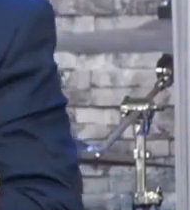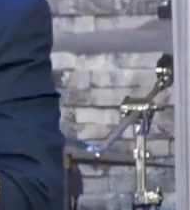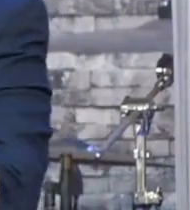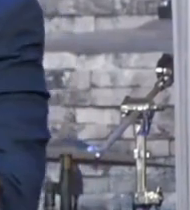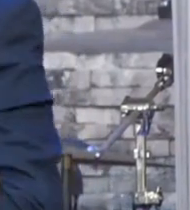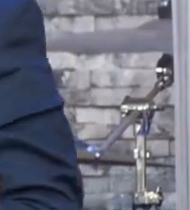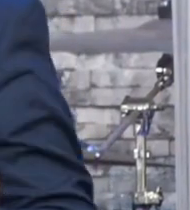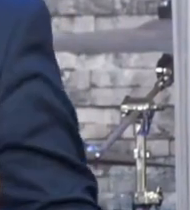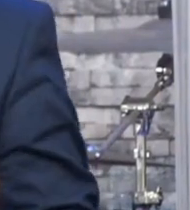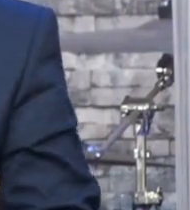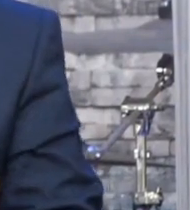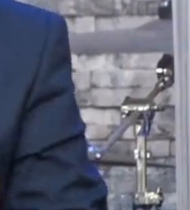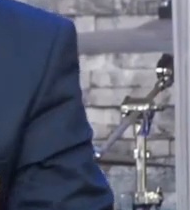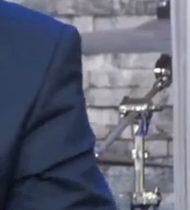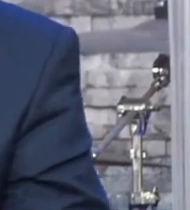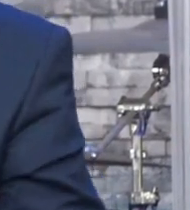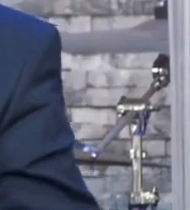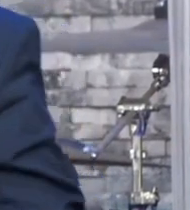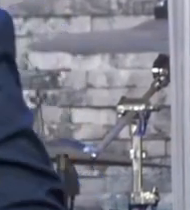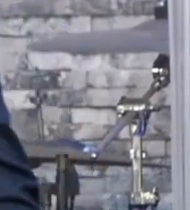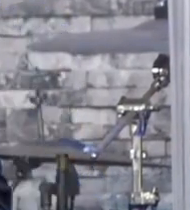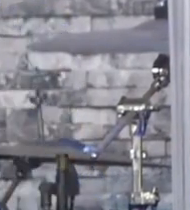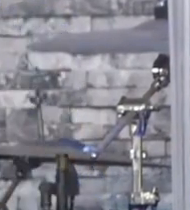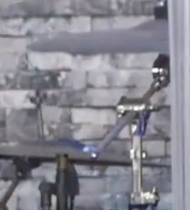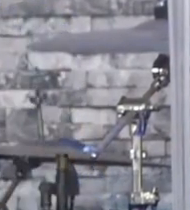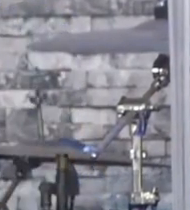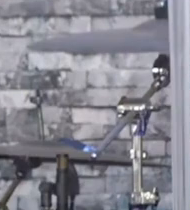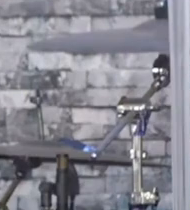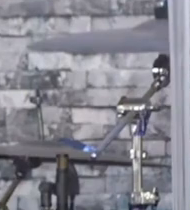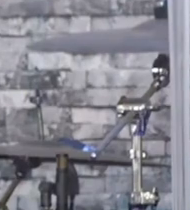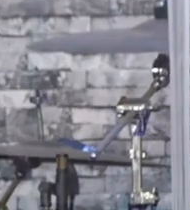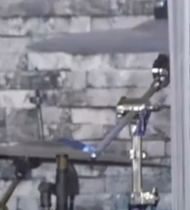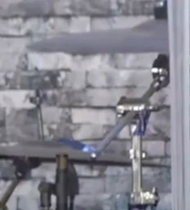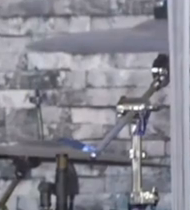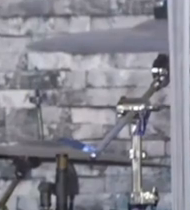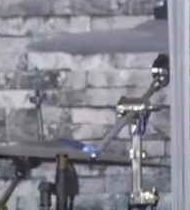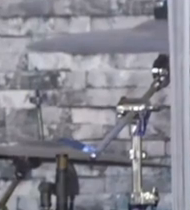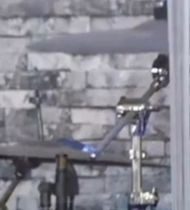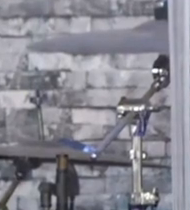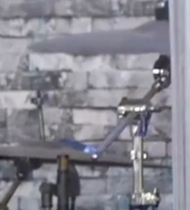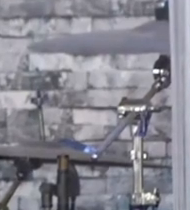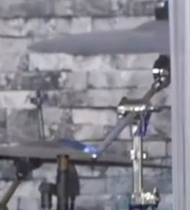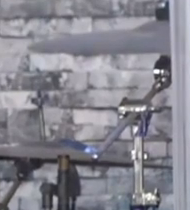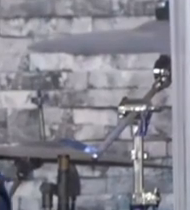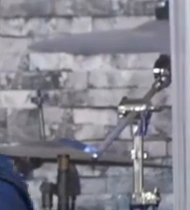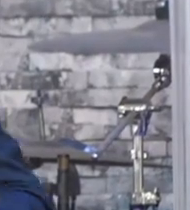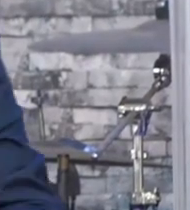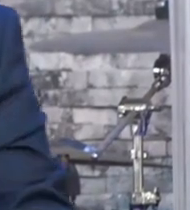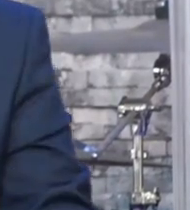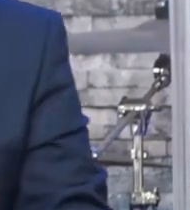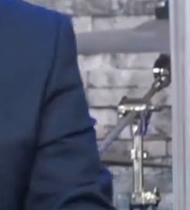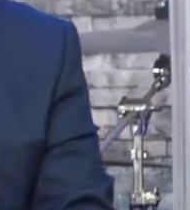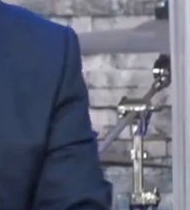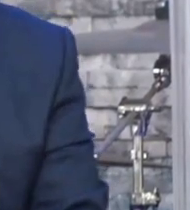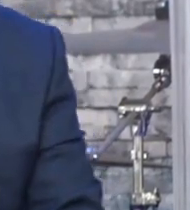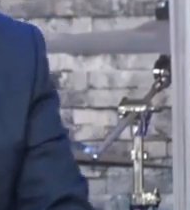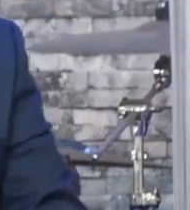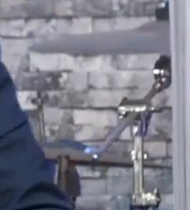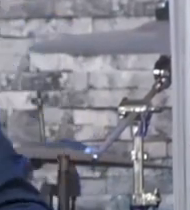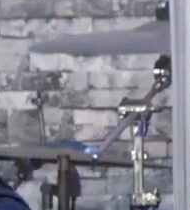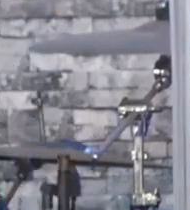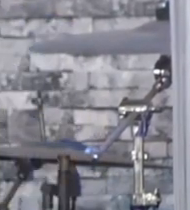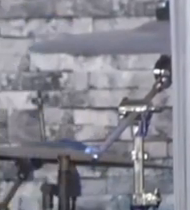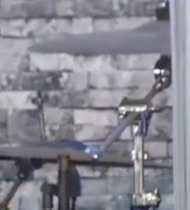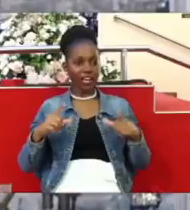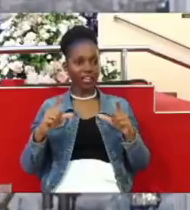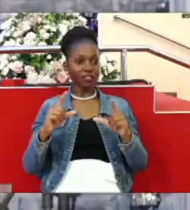vizuri. I am careful with the words. Na ninakuwa mwangalifu sana na maneno yangu. Because I'm also living with family members. Kwa sababu mimi pia